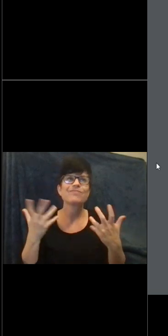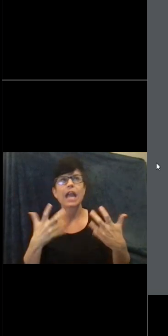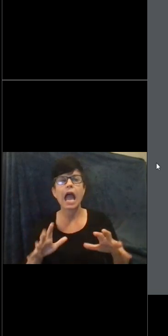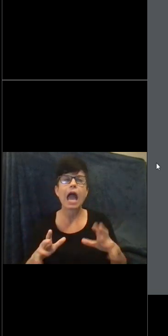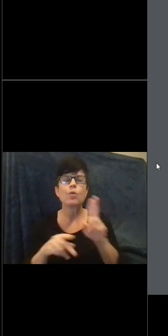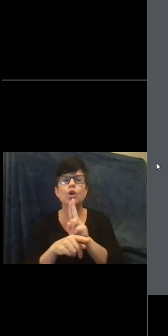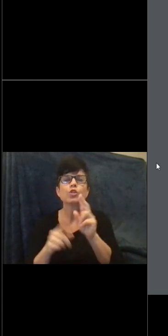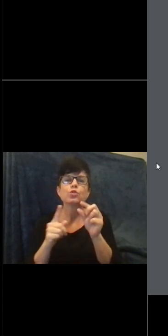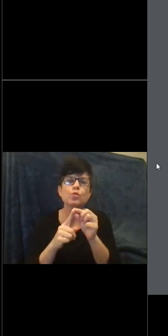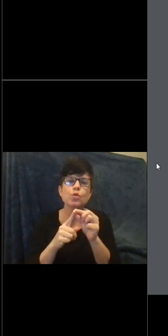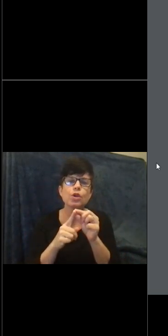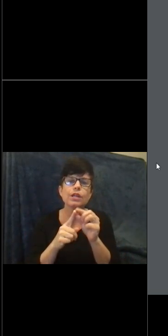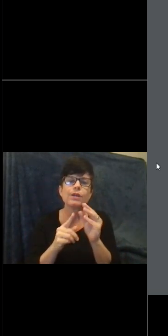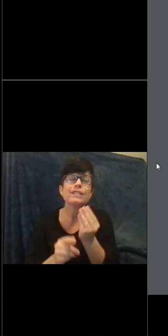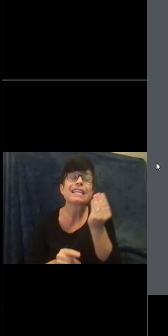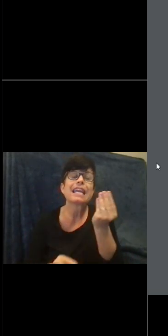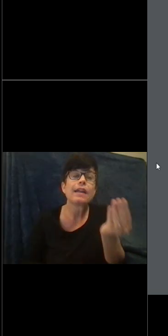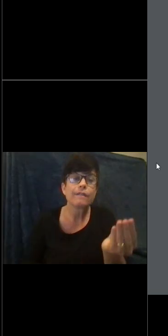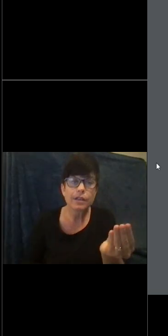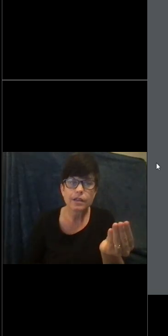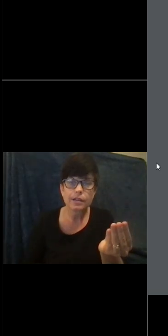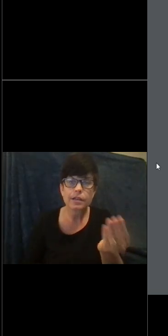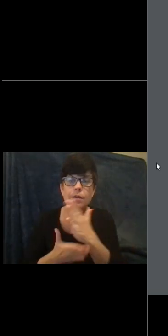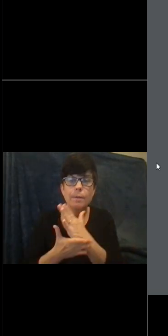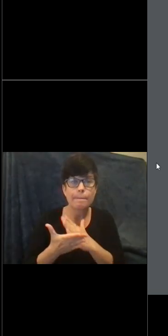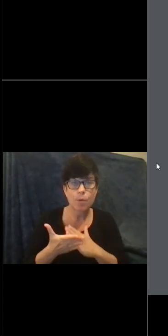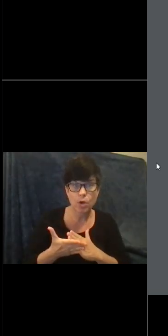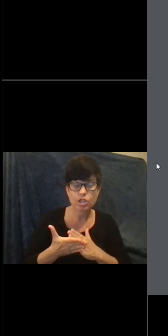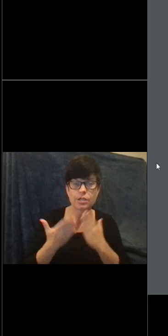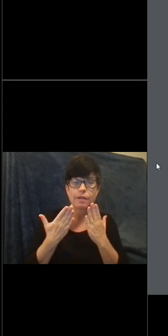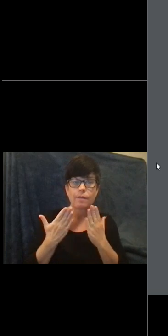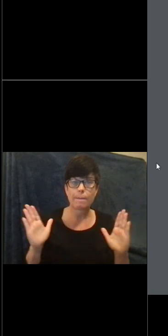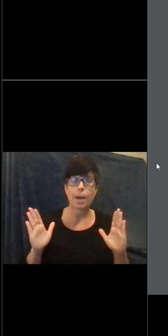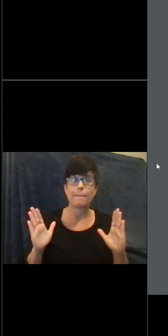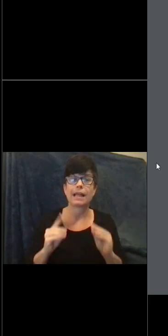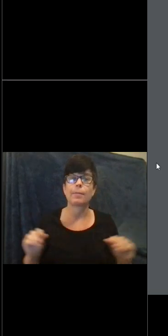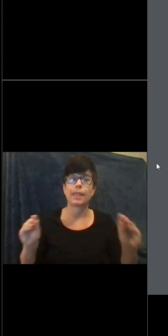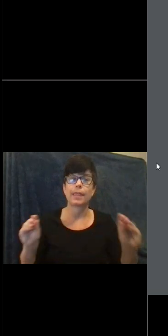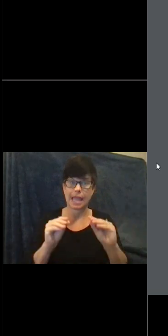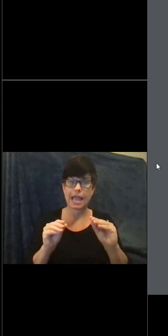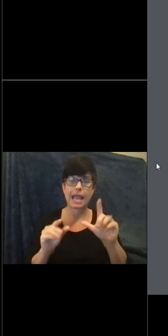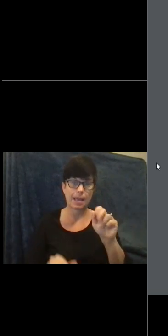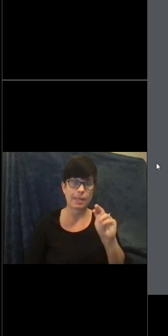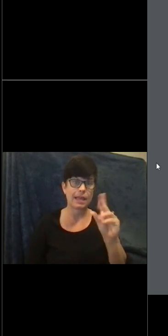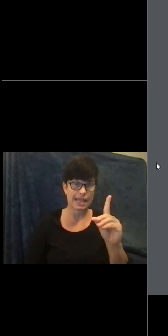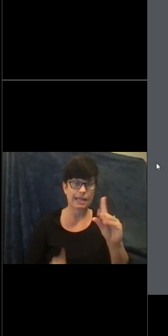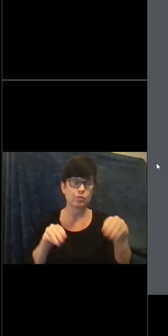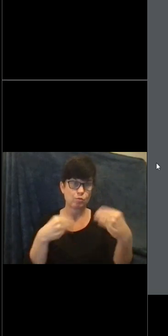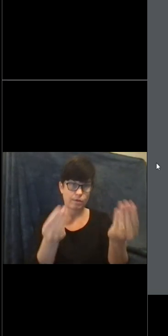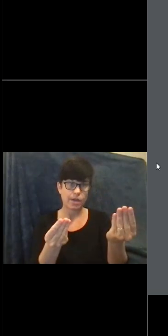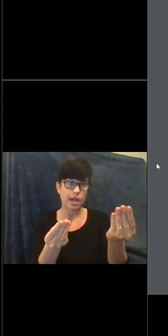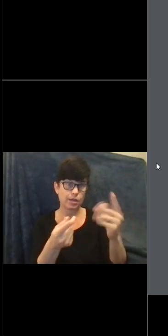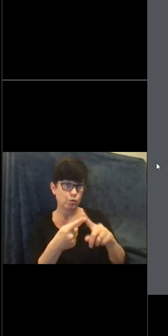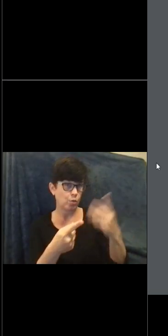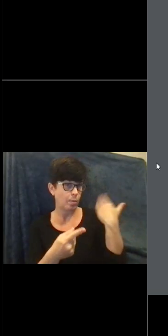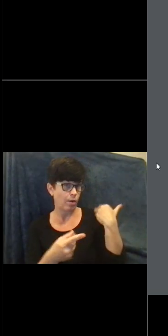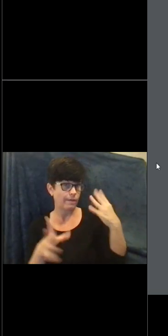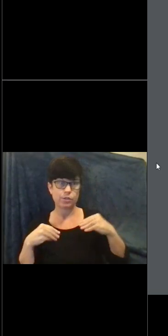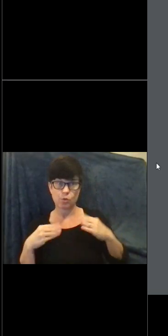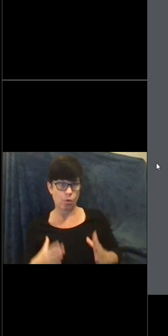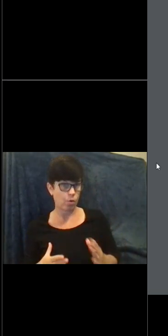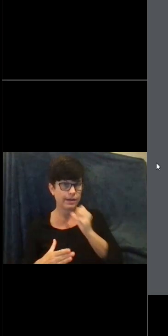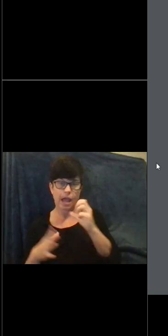but there was a portion of public land that was provided to the previous owner, not the